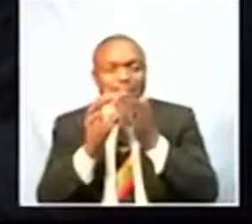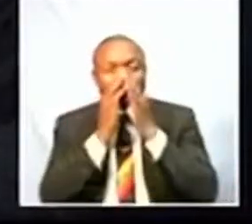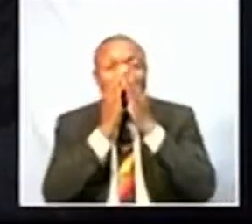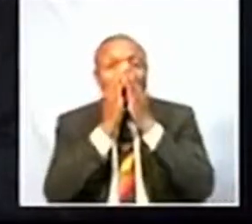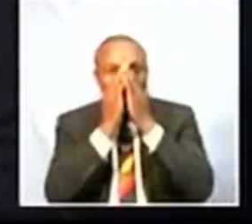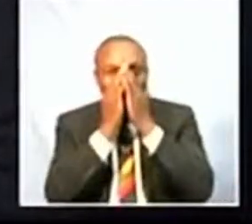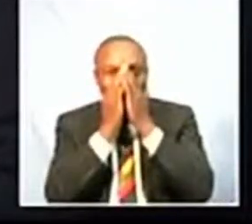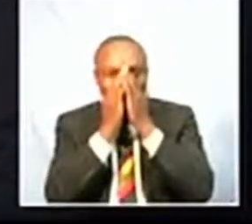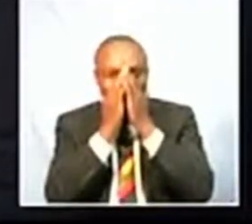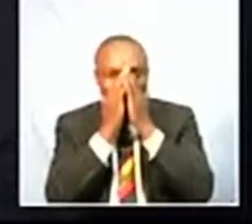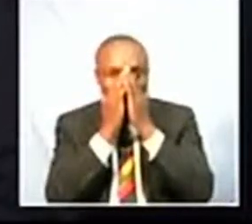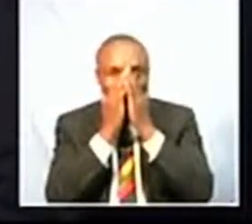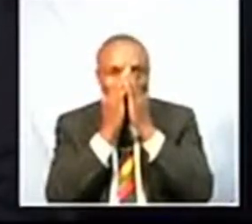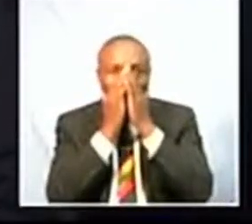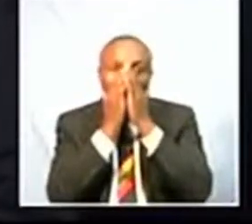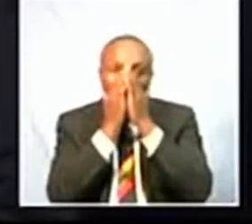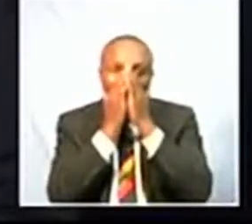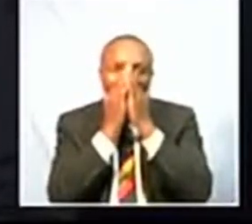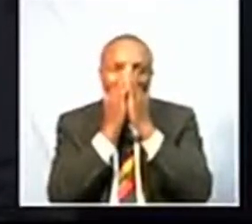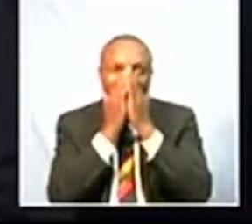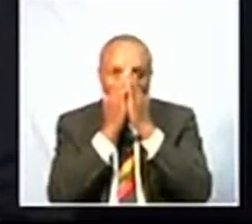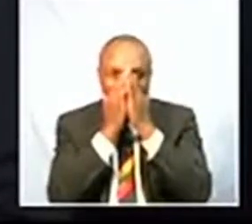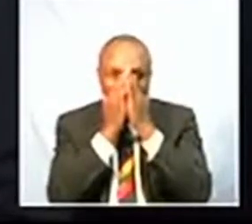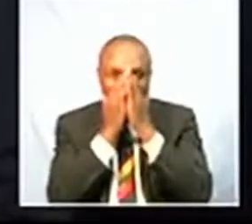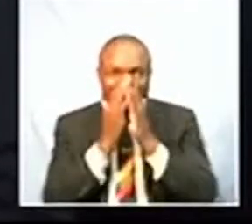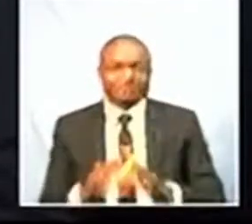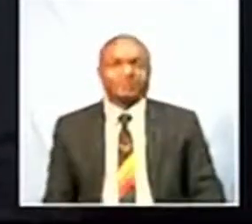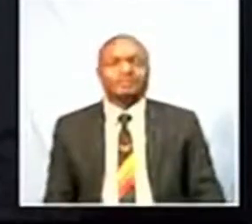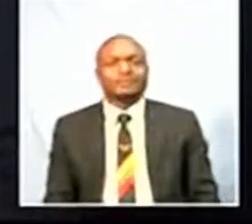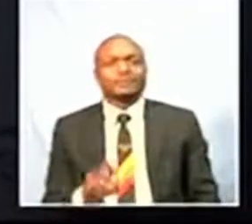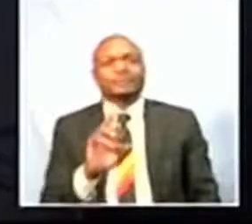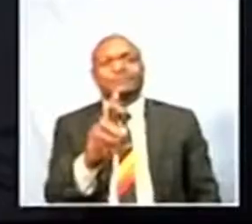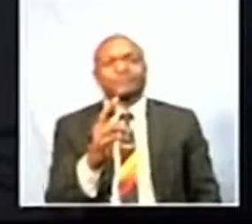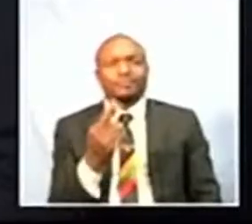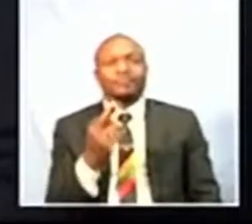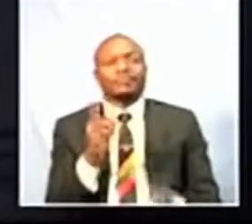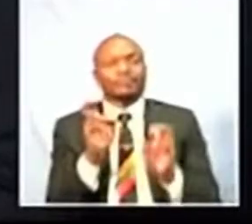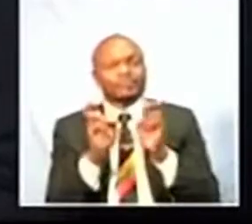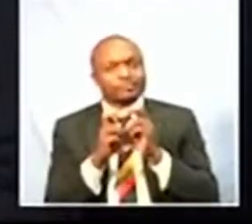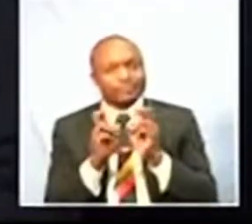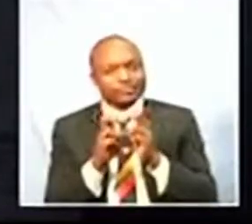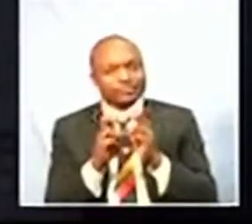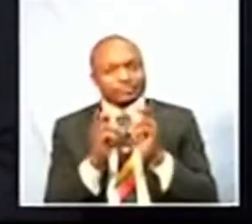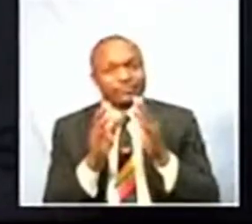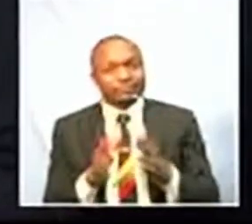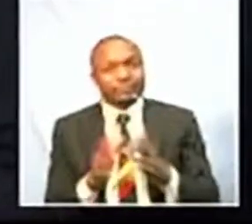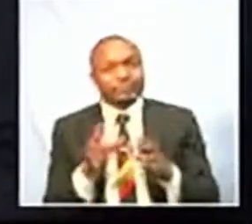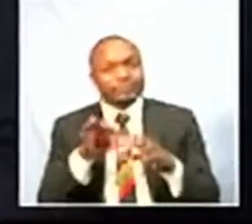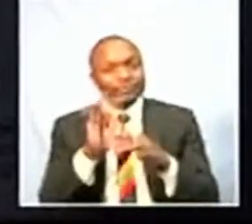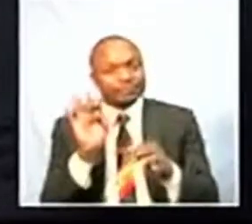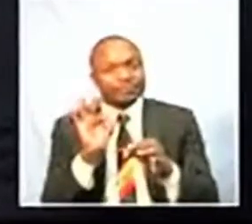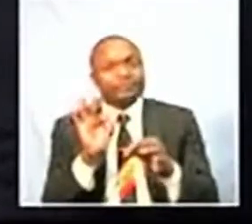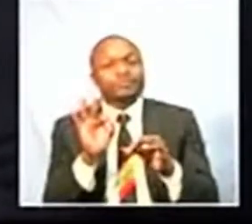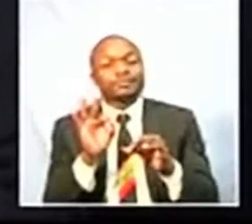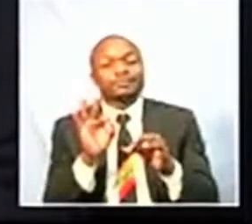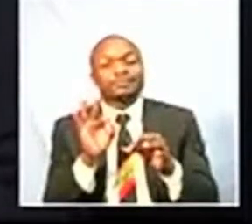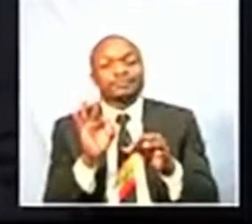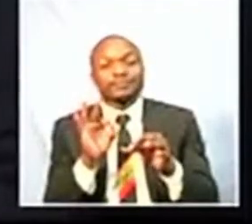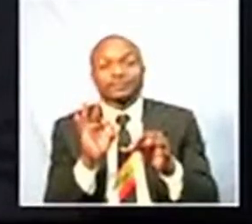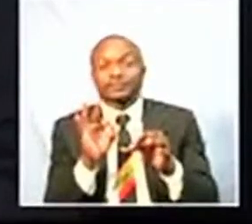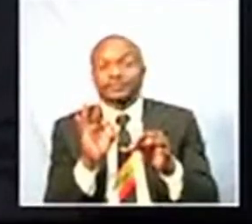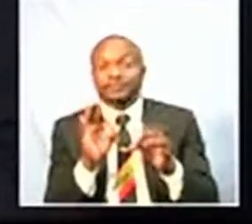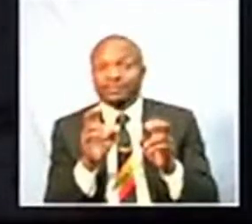you expect that you recover. Because for contracts, at least you find that contractors are giving you some,